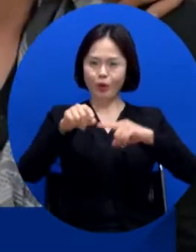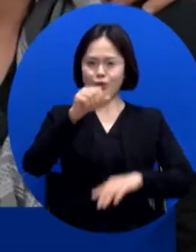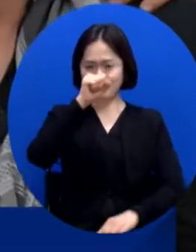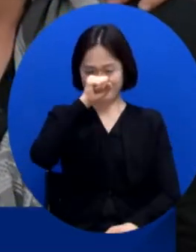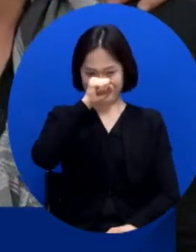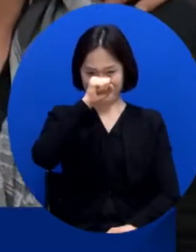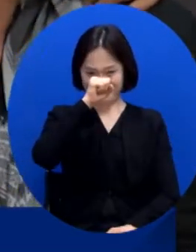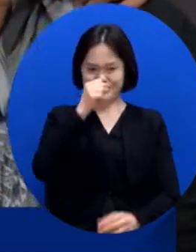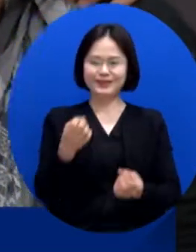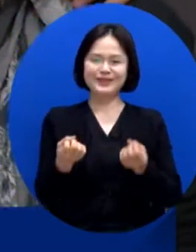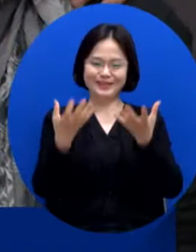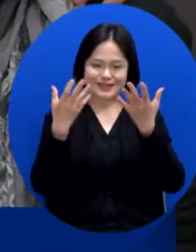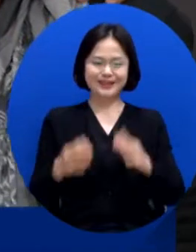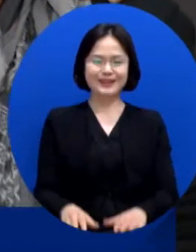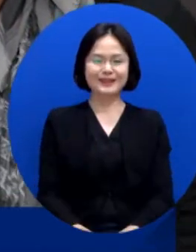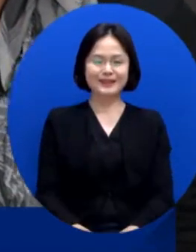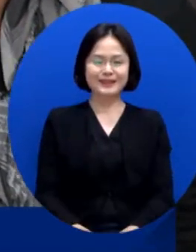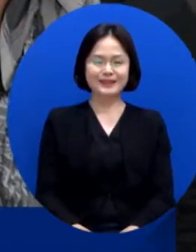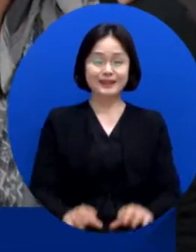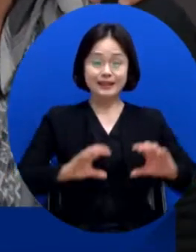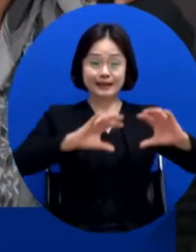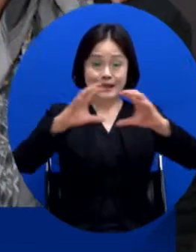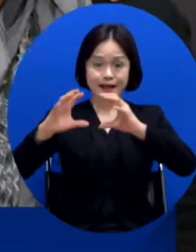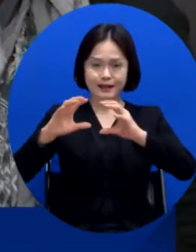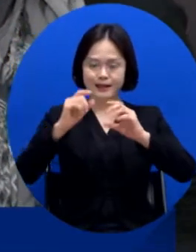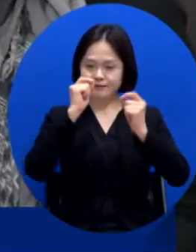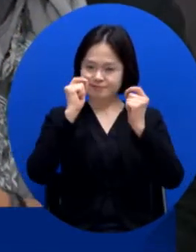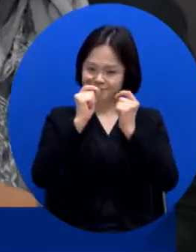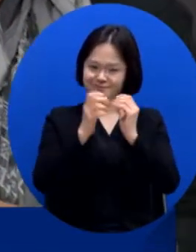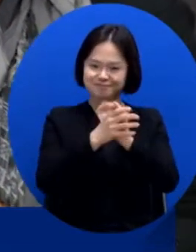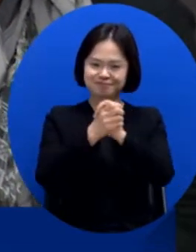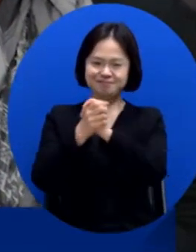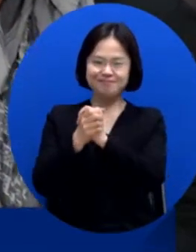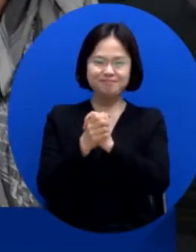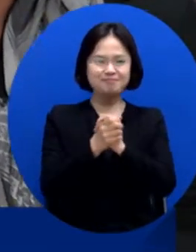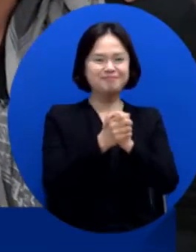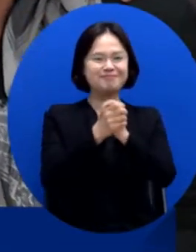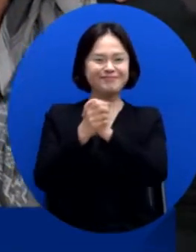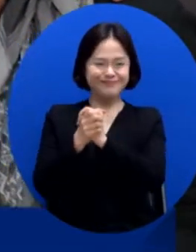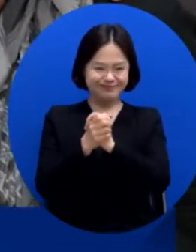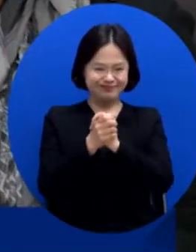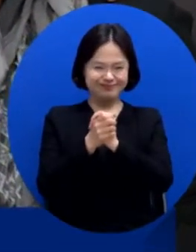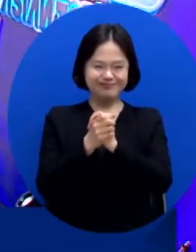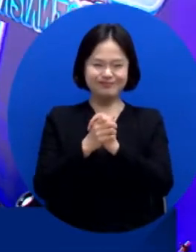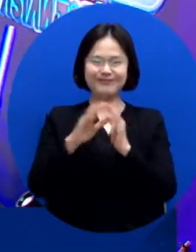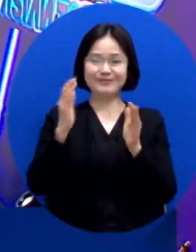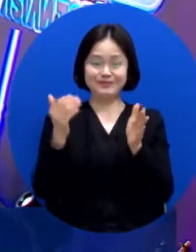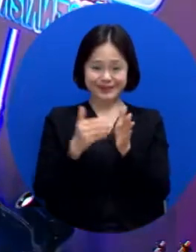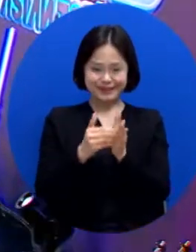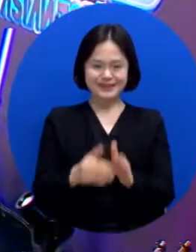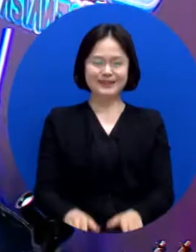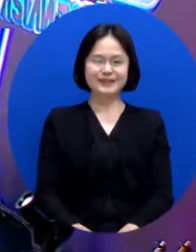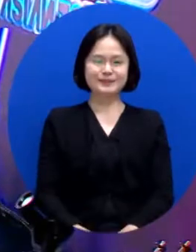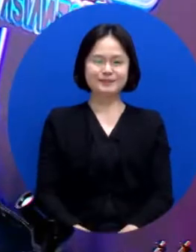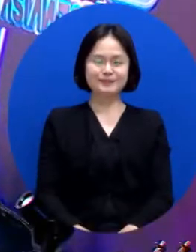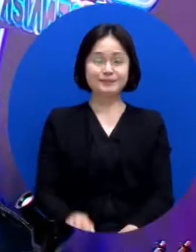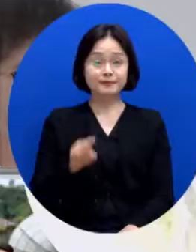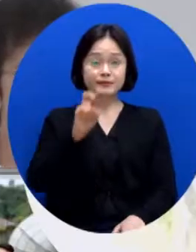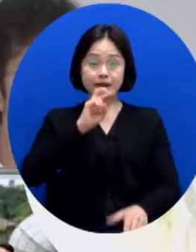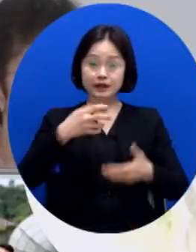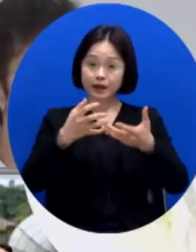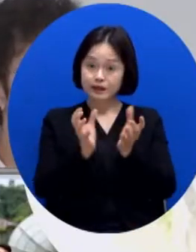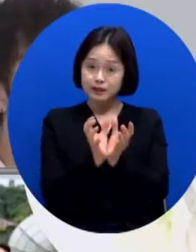and brotherhood between nations is developed in this event. 2012